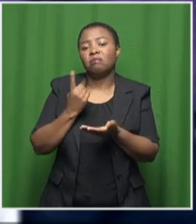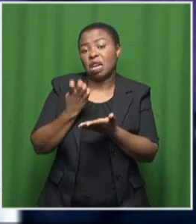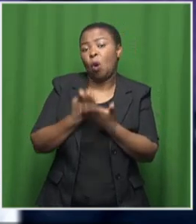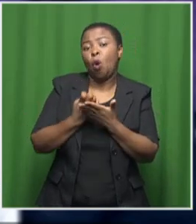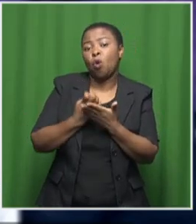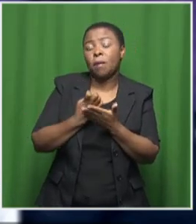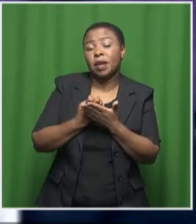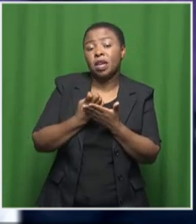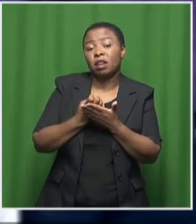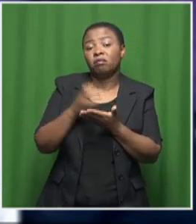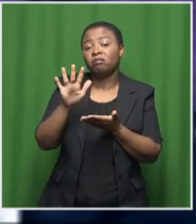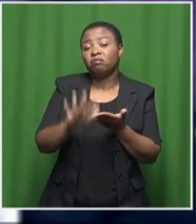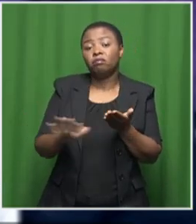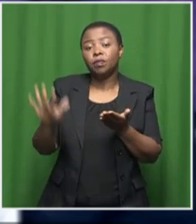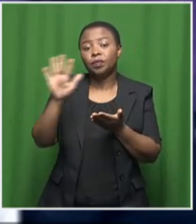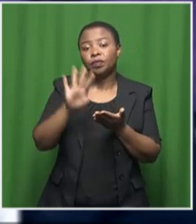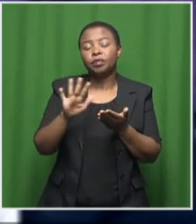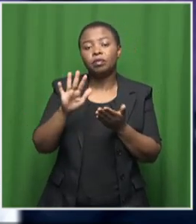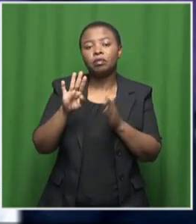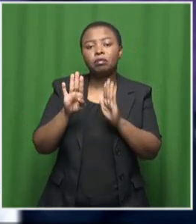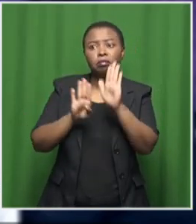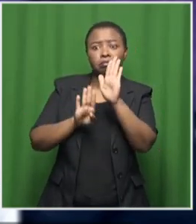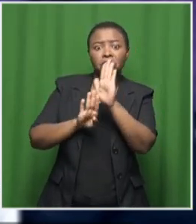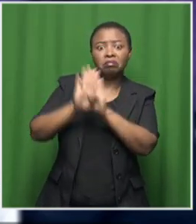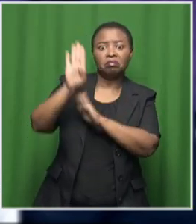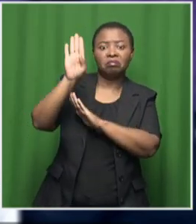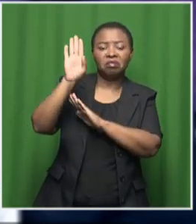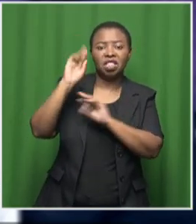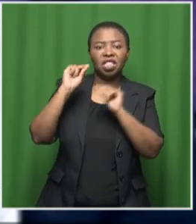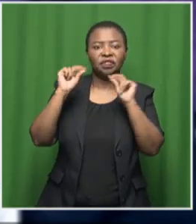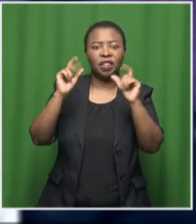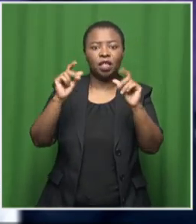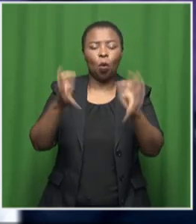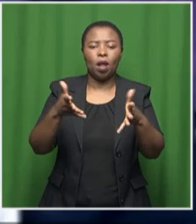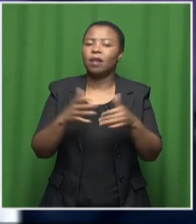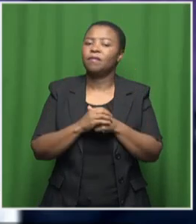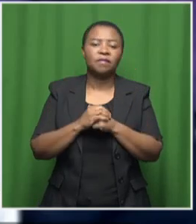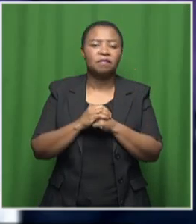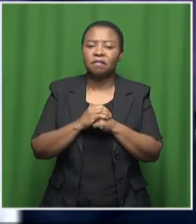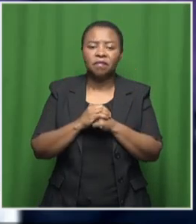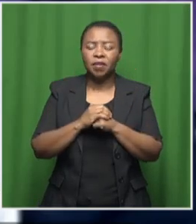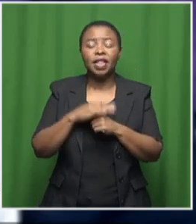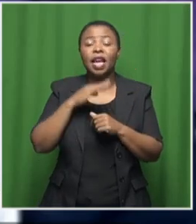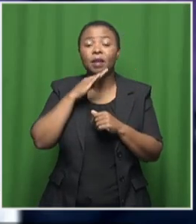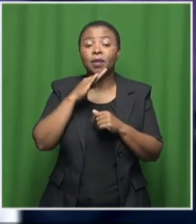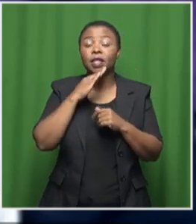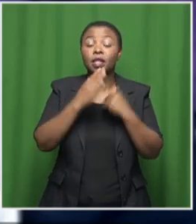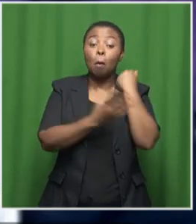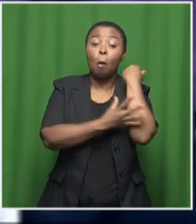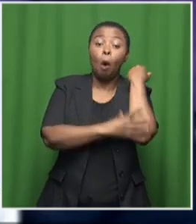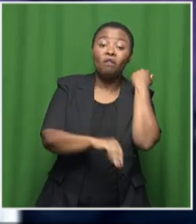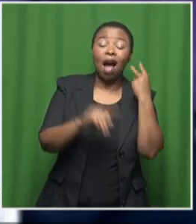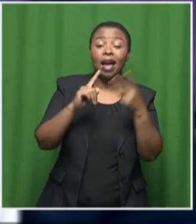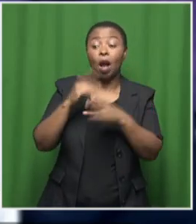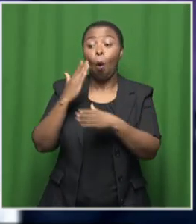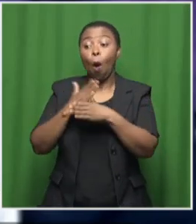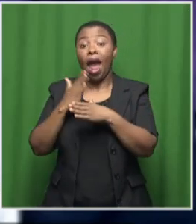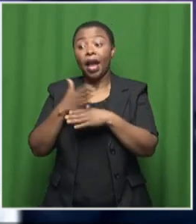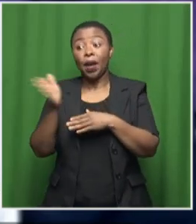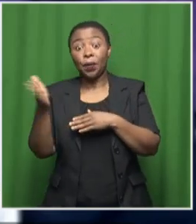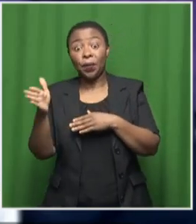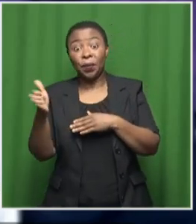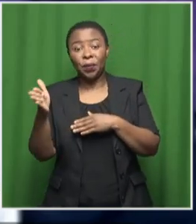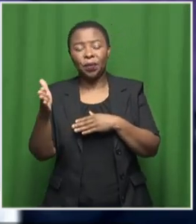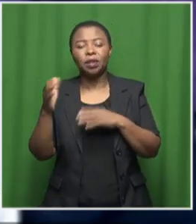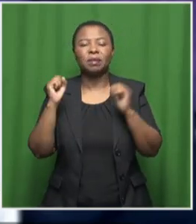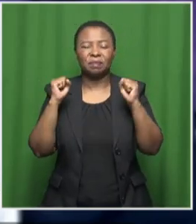not accelerate very rapidly, and therefore poverty and unemployment will remain